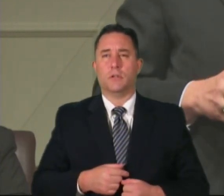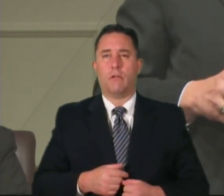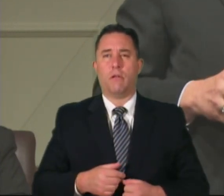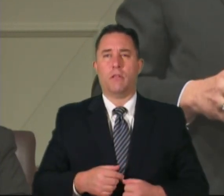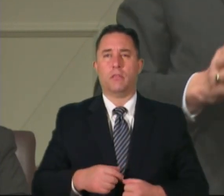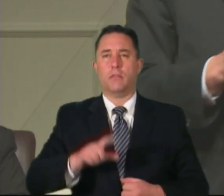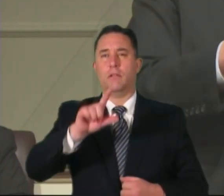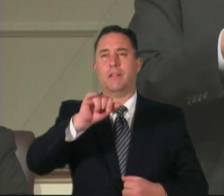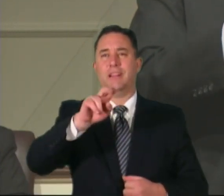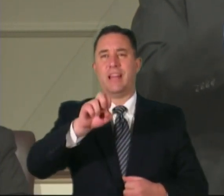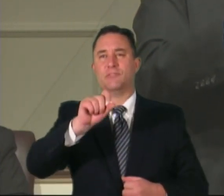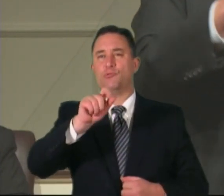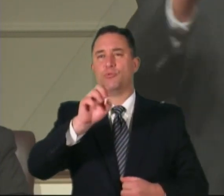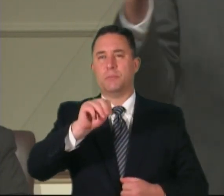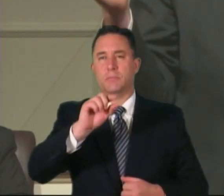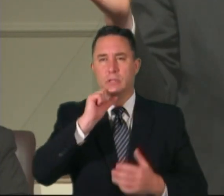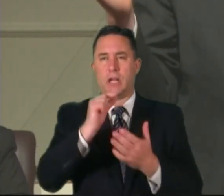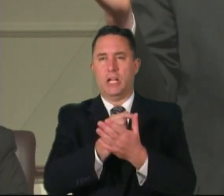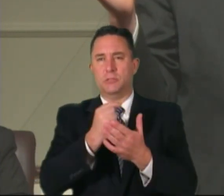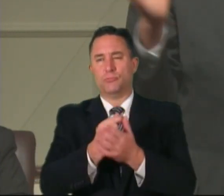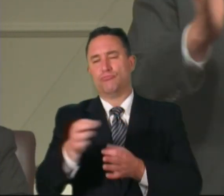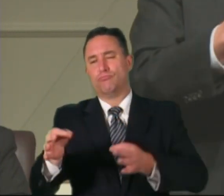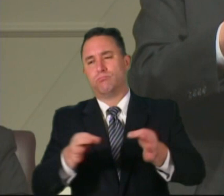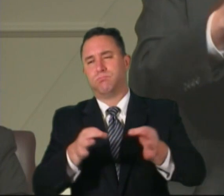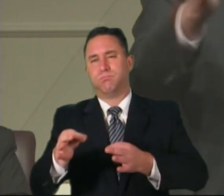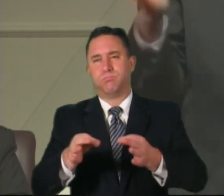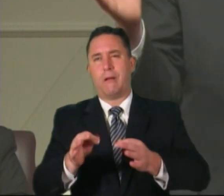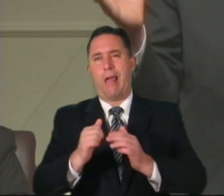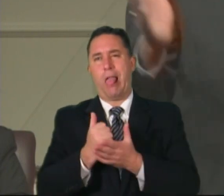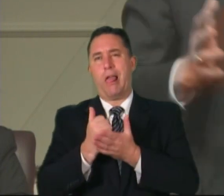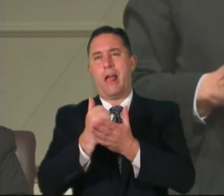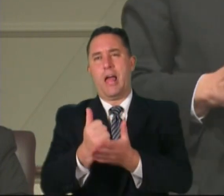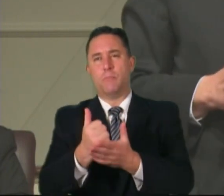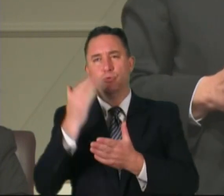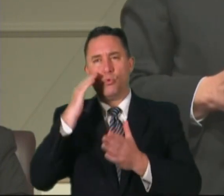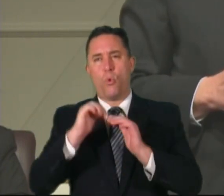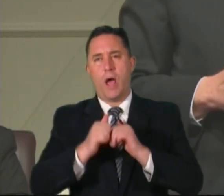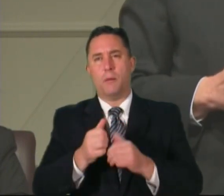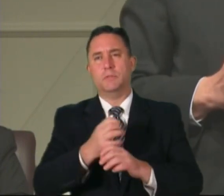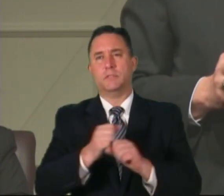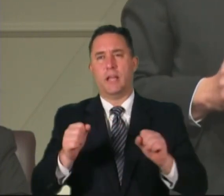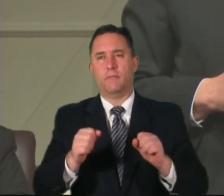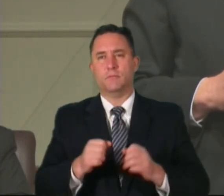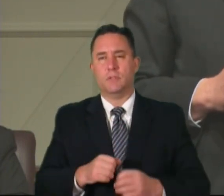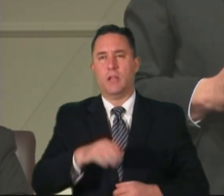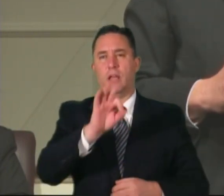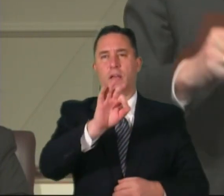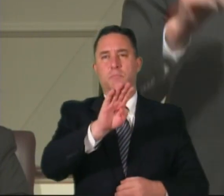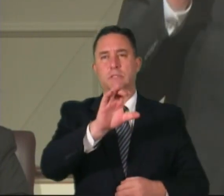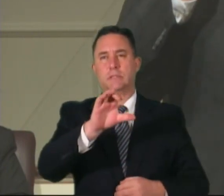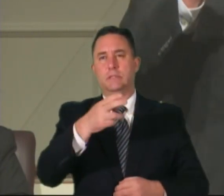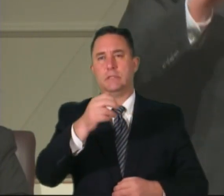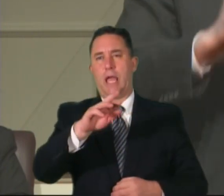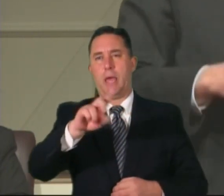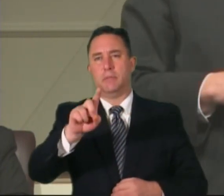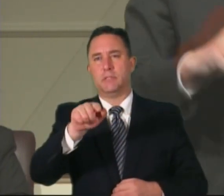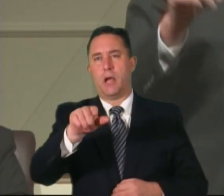live stream. There's a gospel presentation that will help you know how to be saved. at the